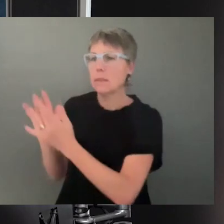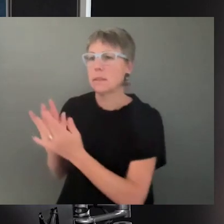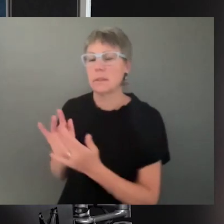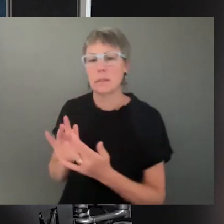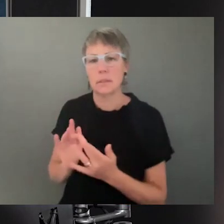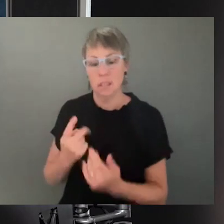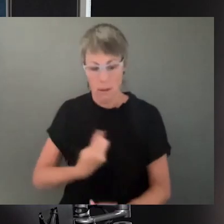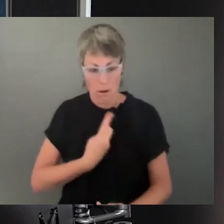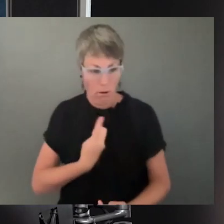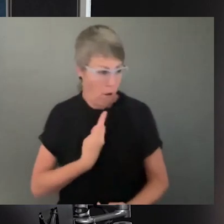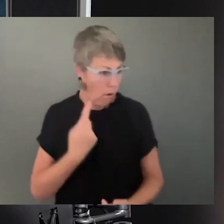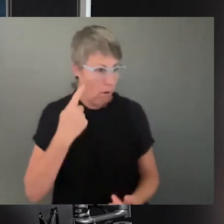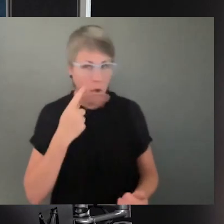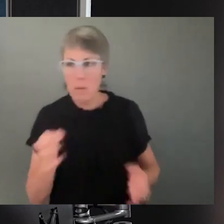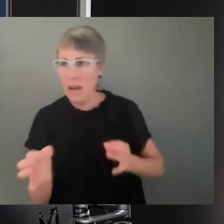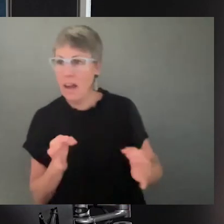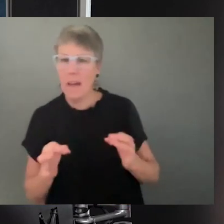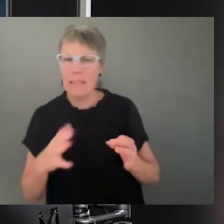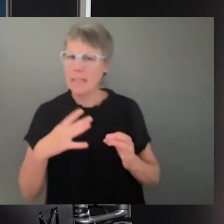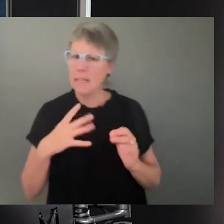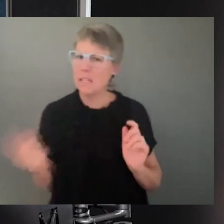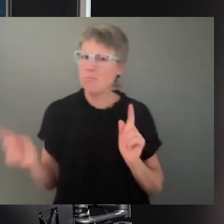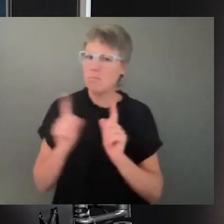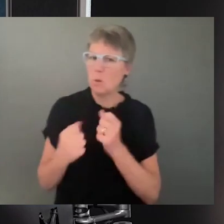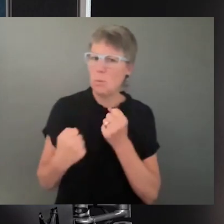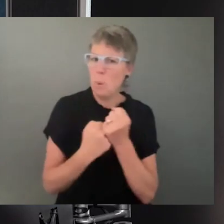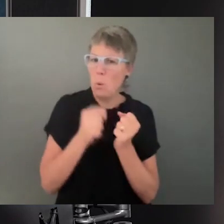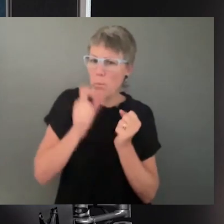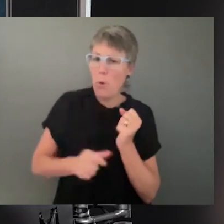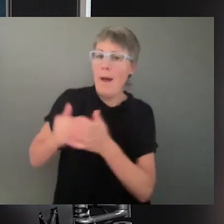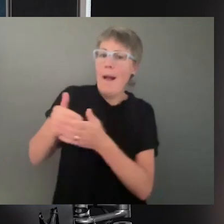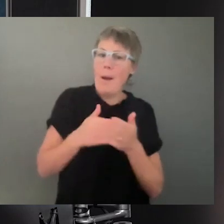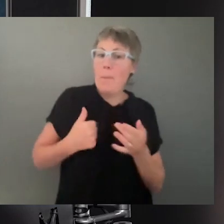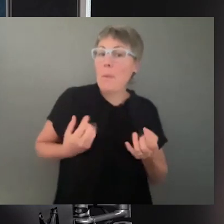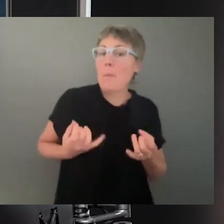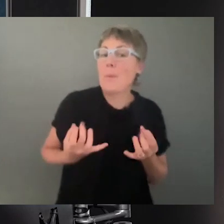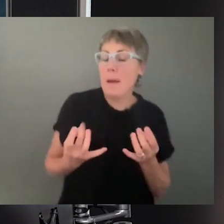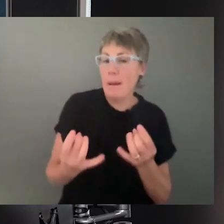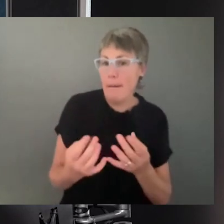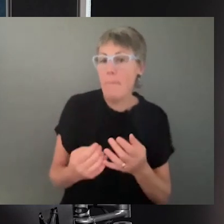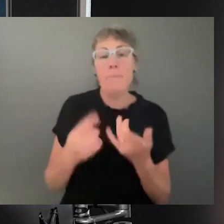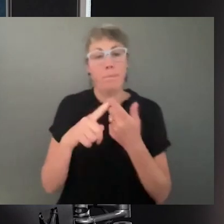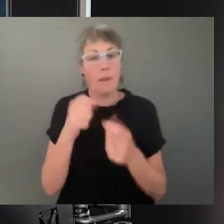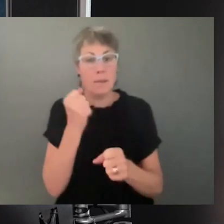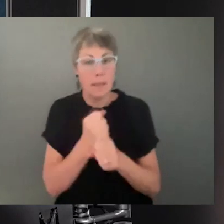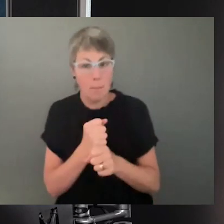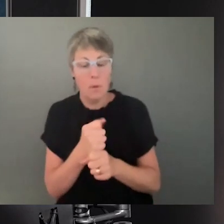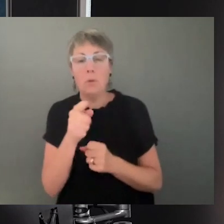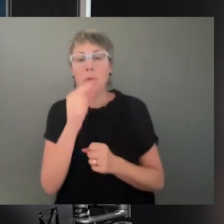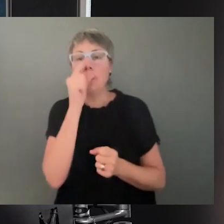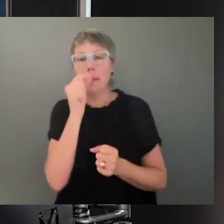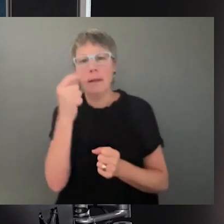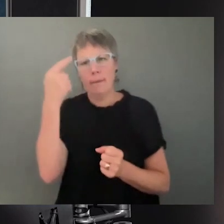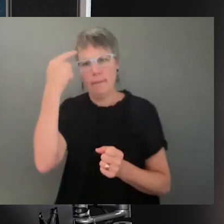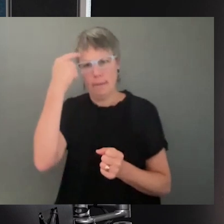can expect during an emergency situation. So I guess if your listeners out there are thinking about what's the